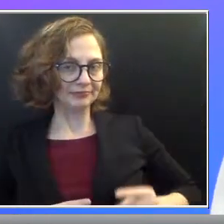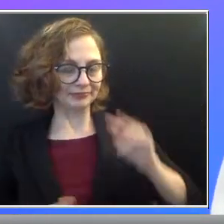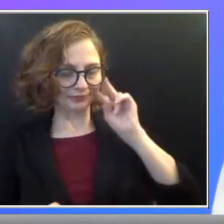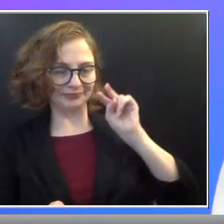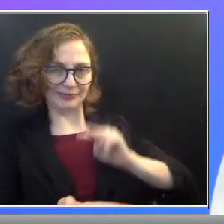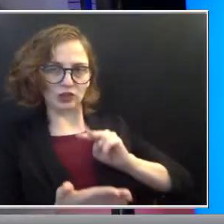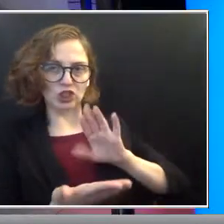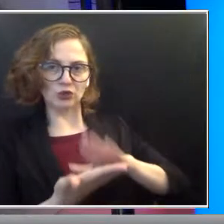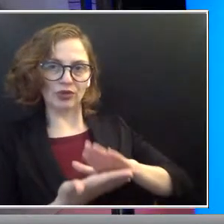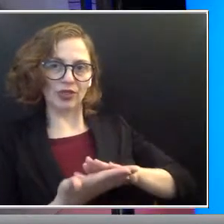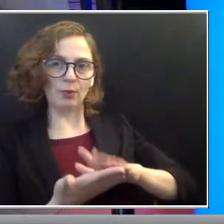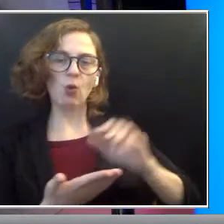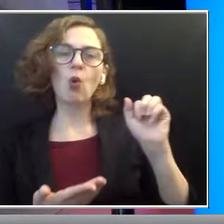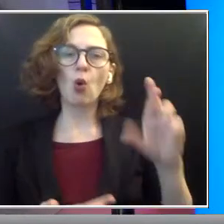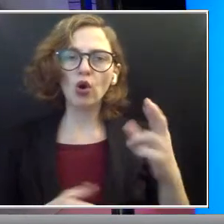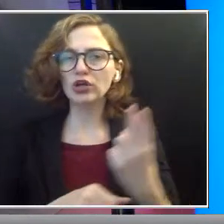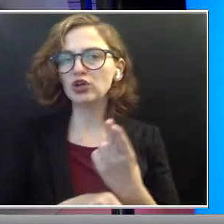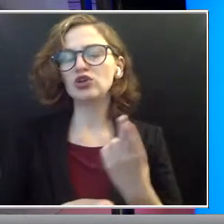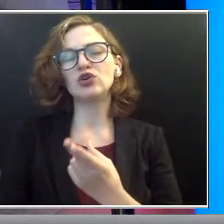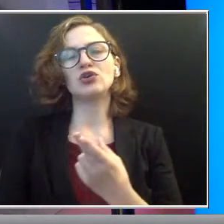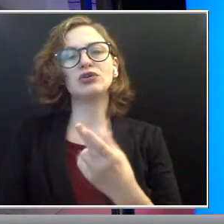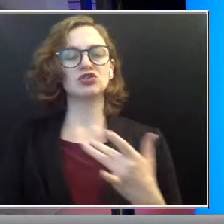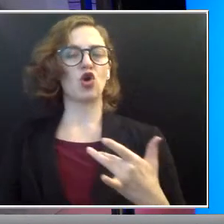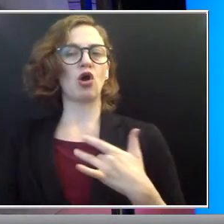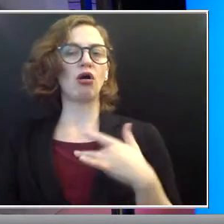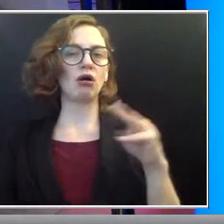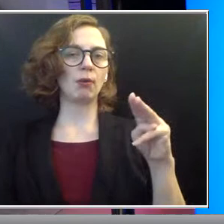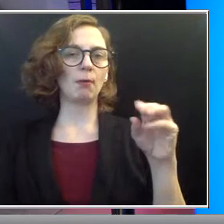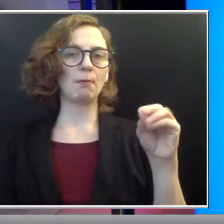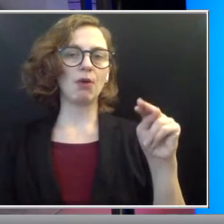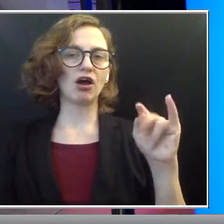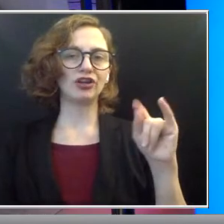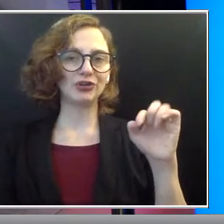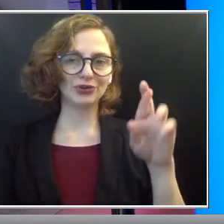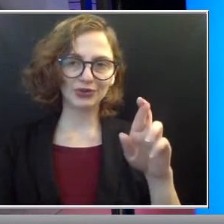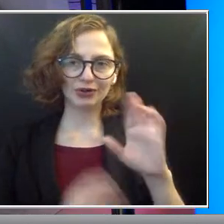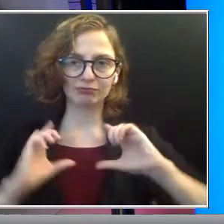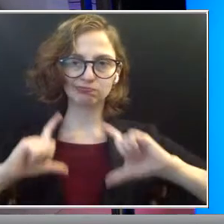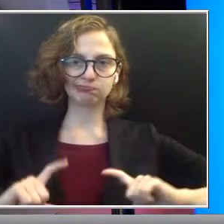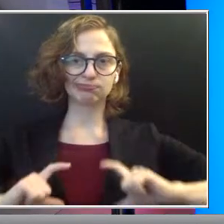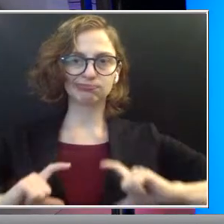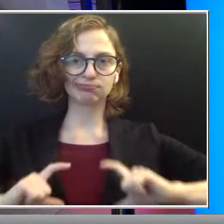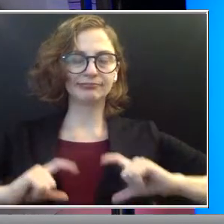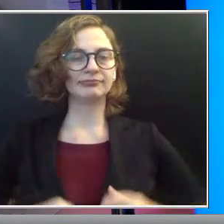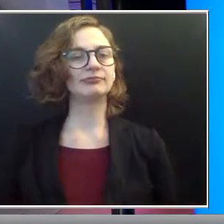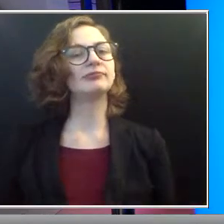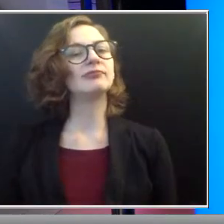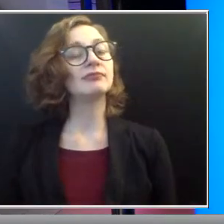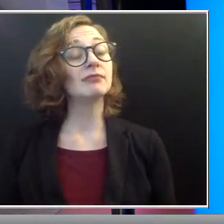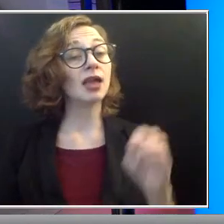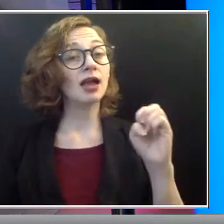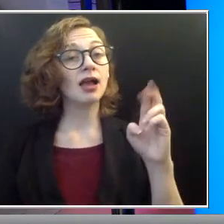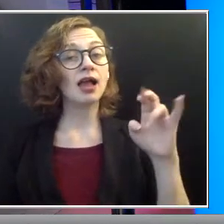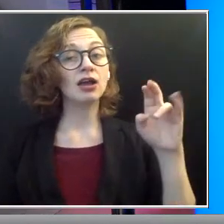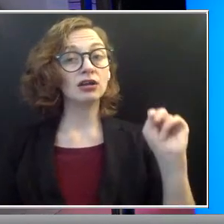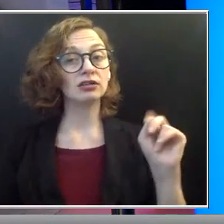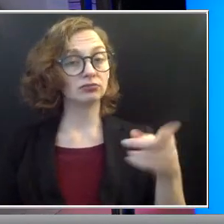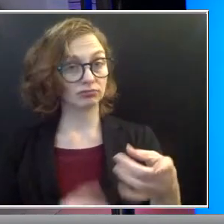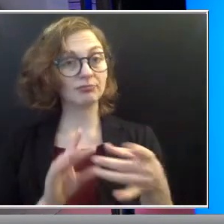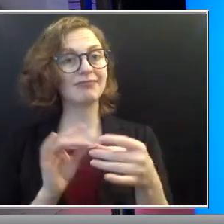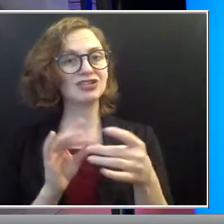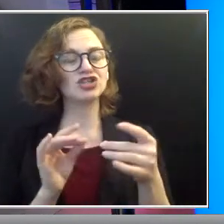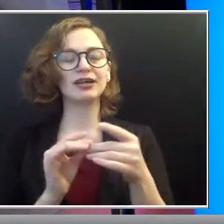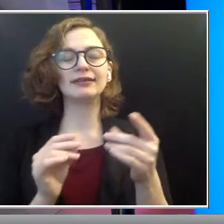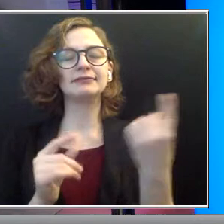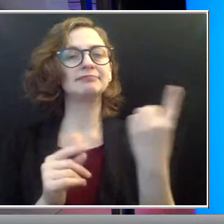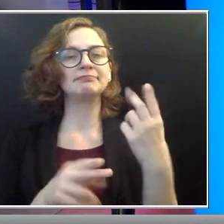rhythms. So Erin had also mentioned something called an ablation. You were considering that before getting pregnant. So I want to bring Dr. Eck, I